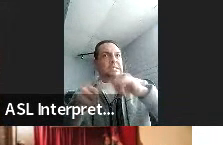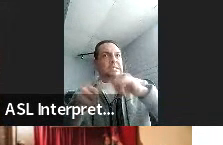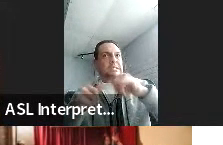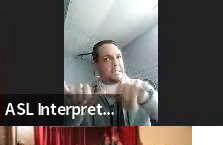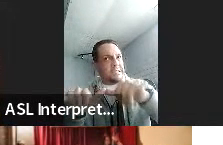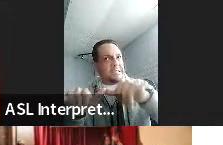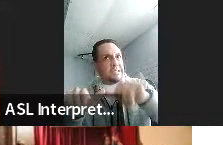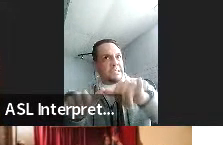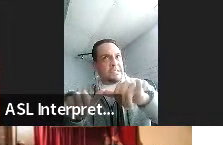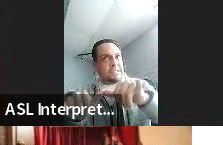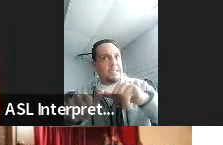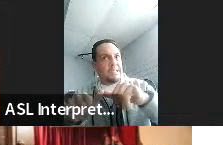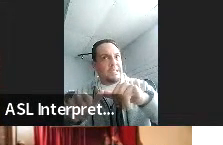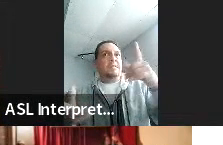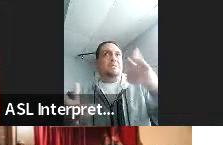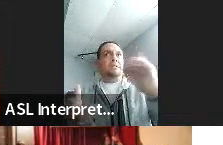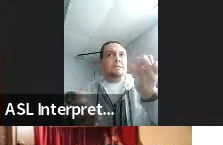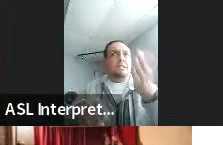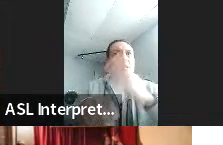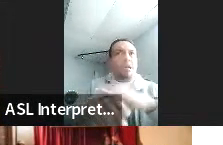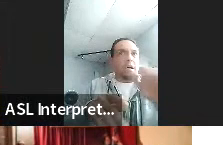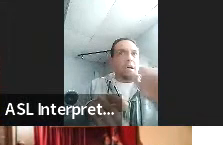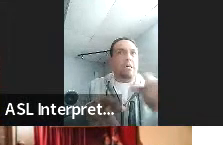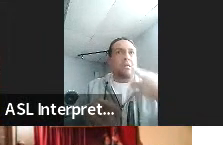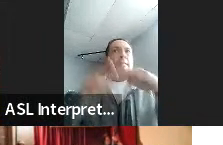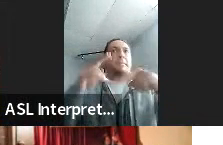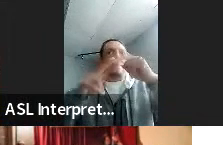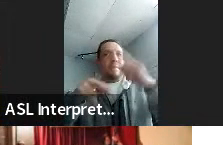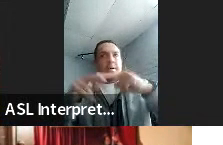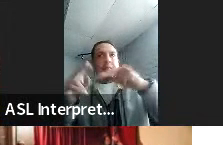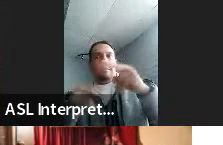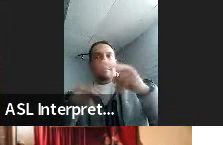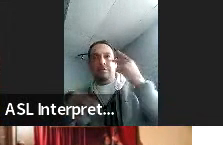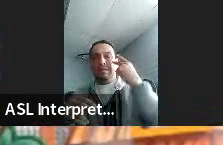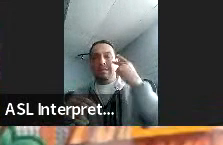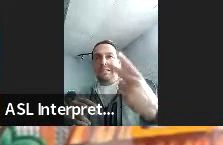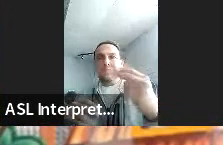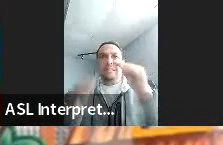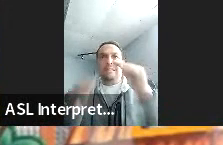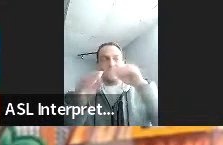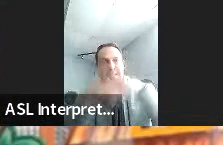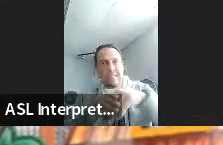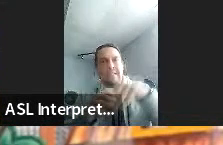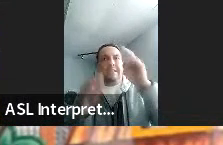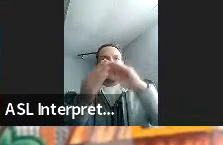density or industrially zoned areas of the city. Next slide, please.